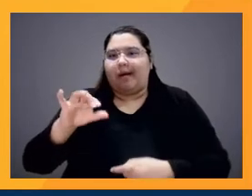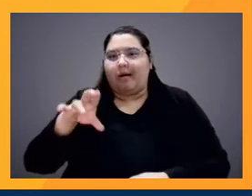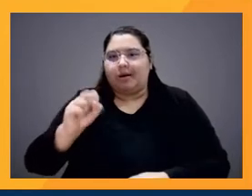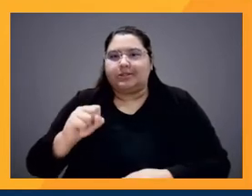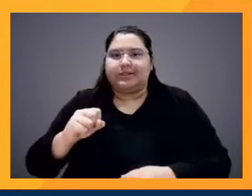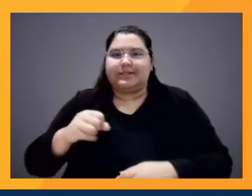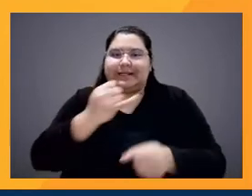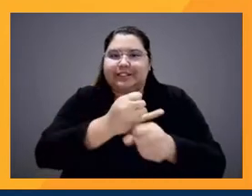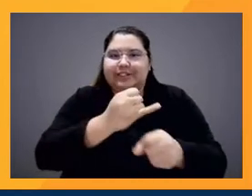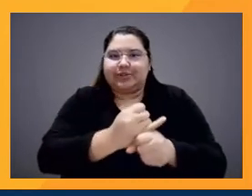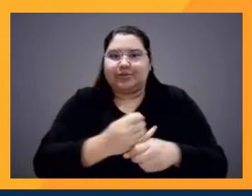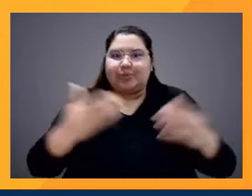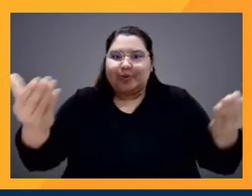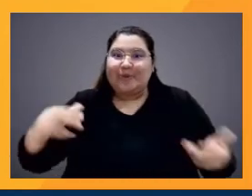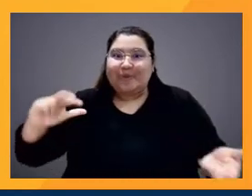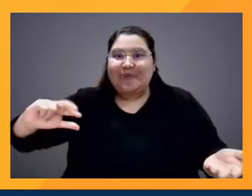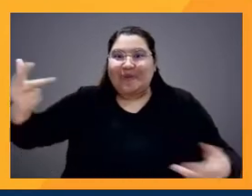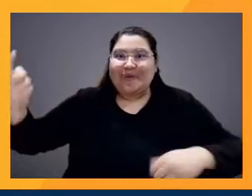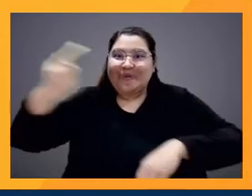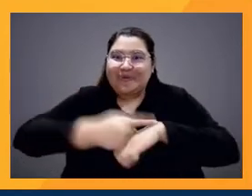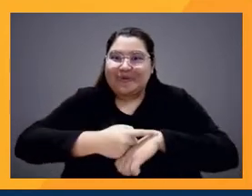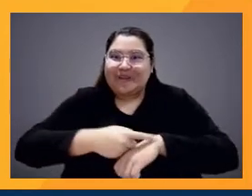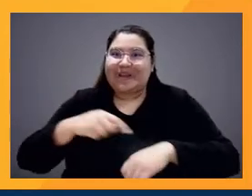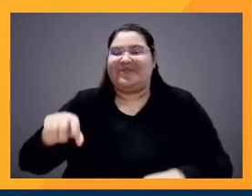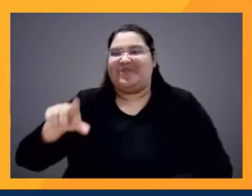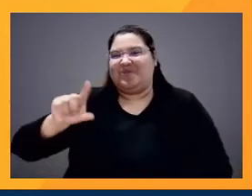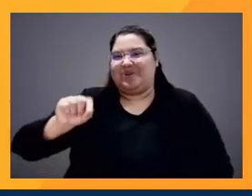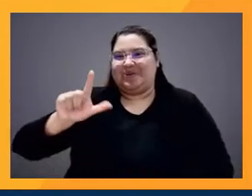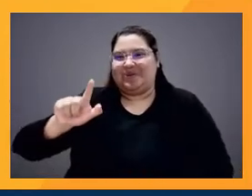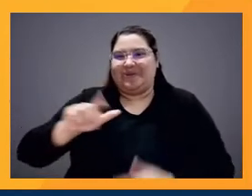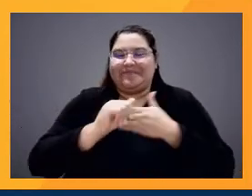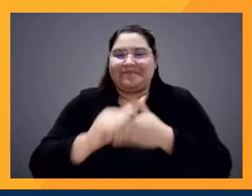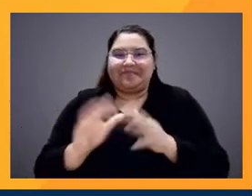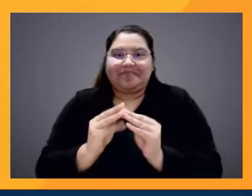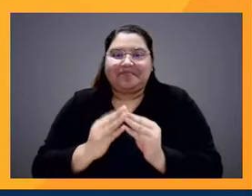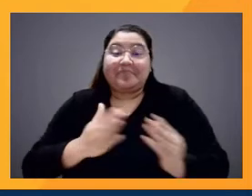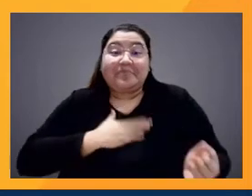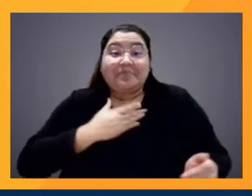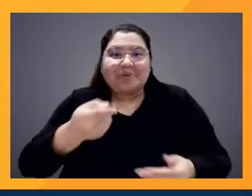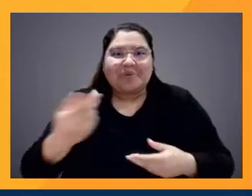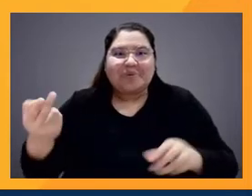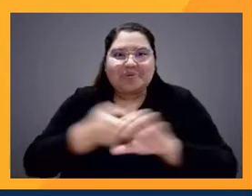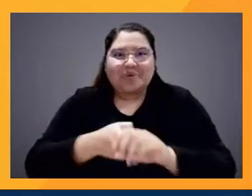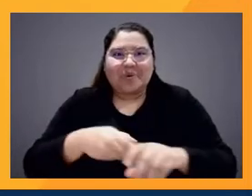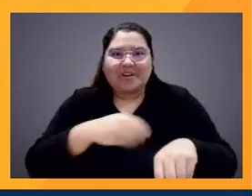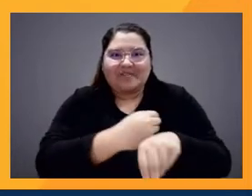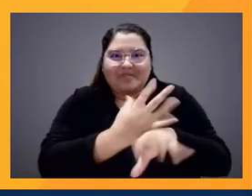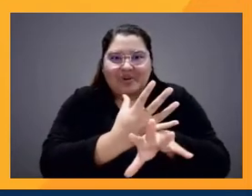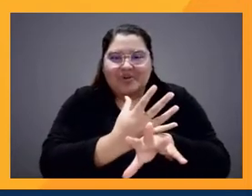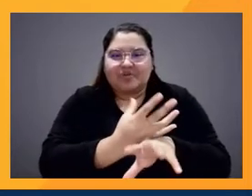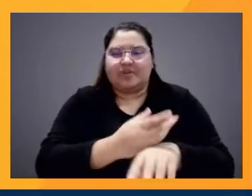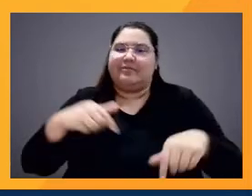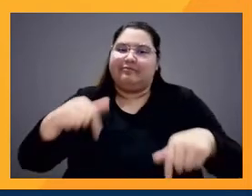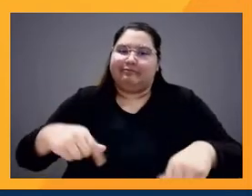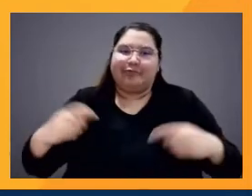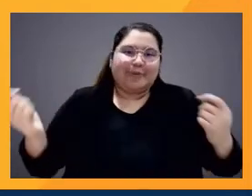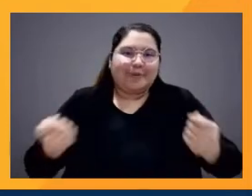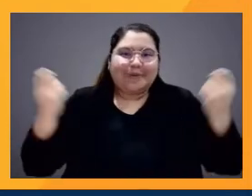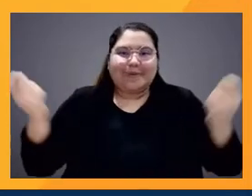our 2021 Leadership Conference. I'm so glad you have joined us virtually as we celebrate Hispanic Heritage Month.